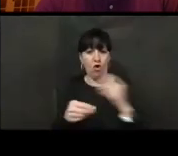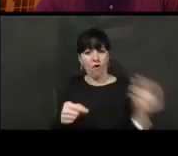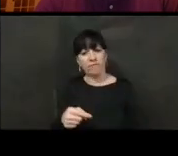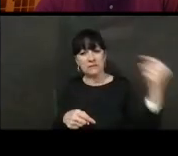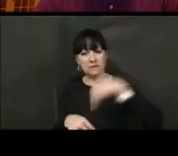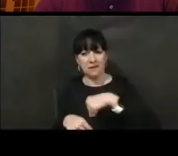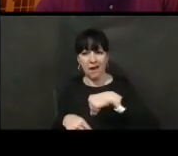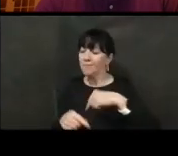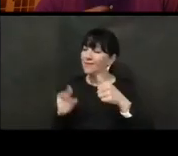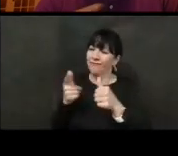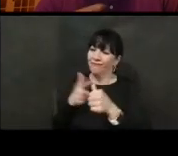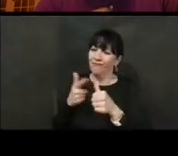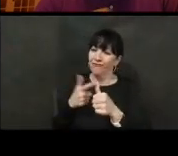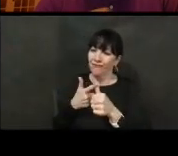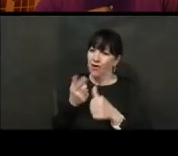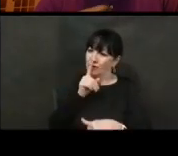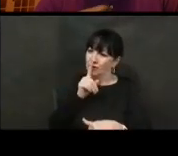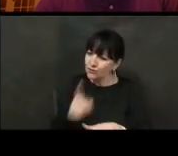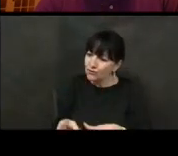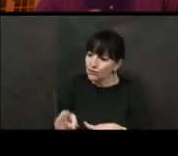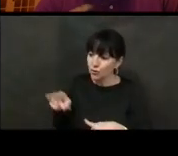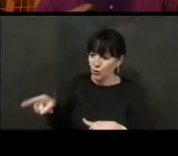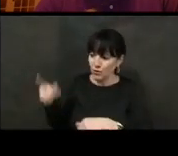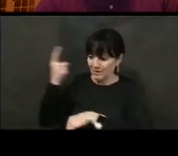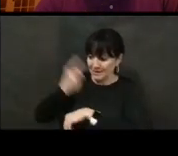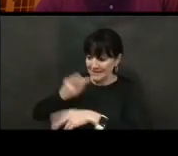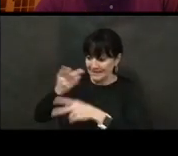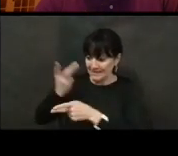open in order for them to have that option.